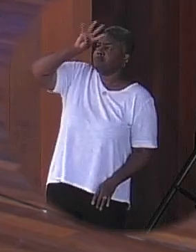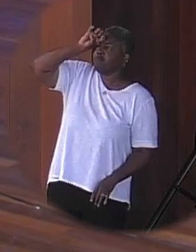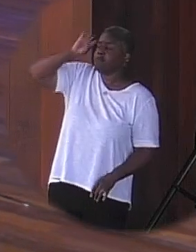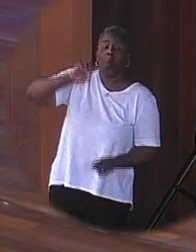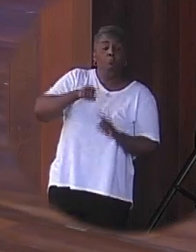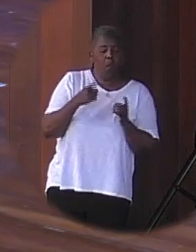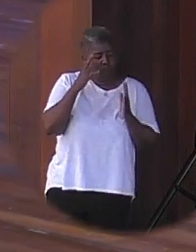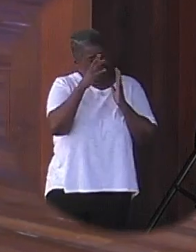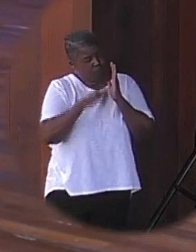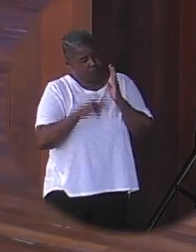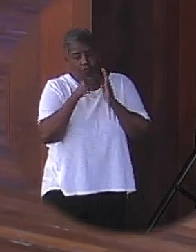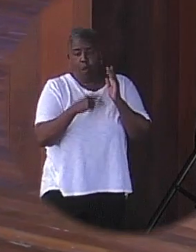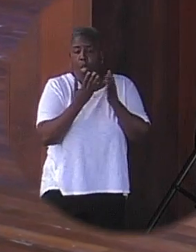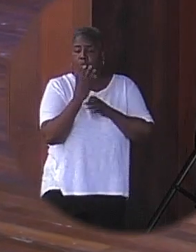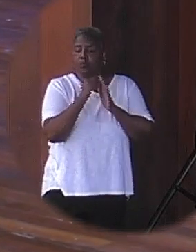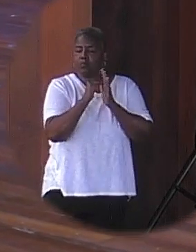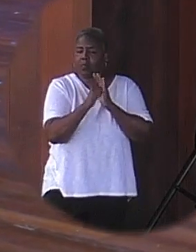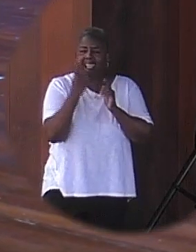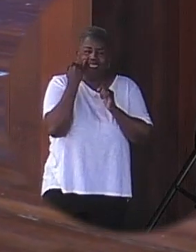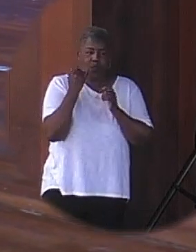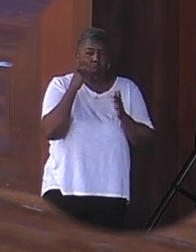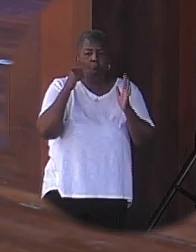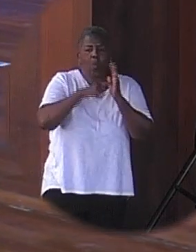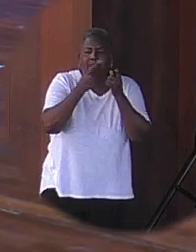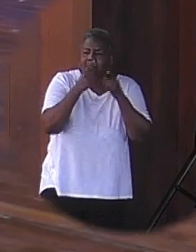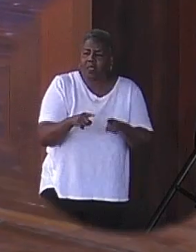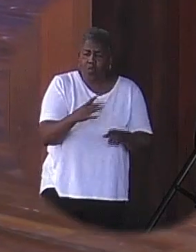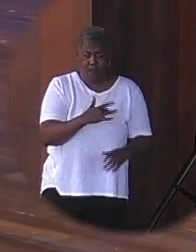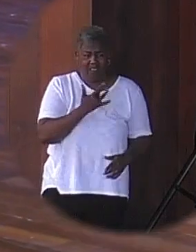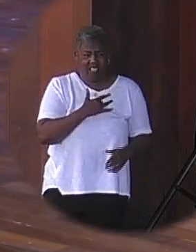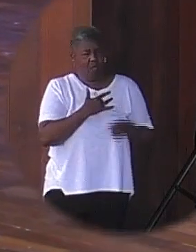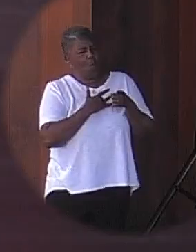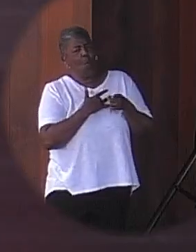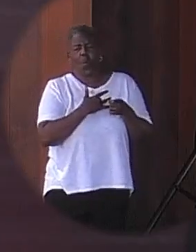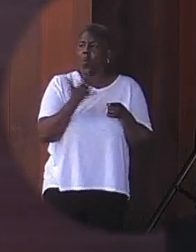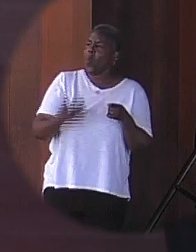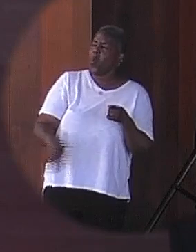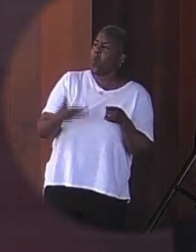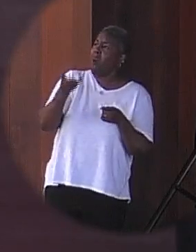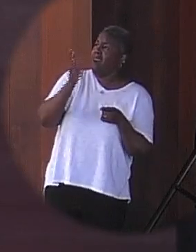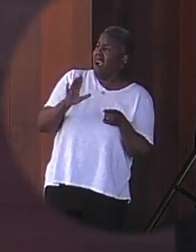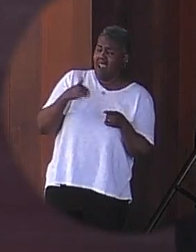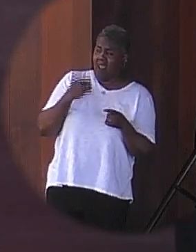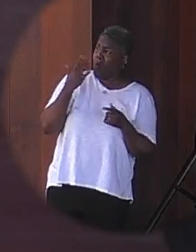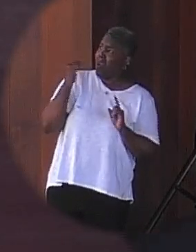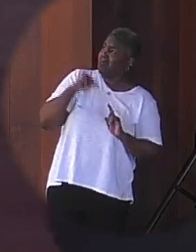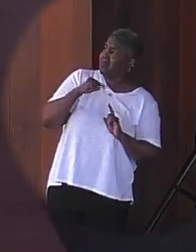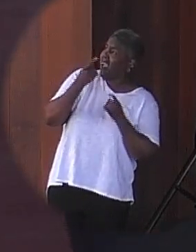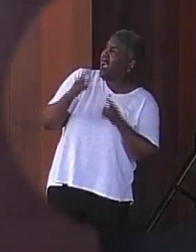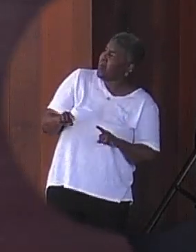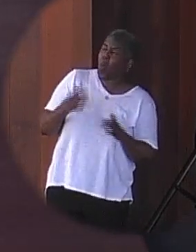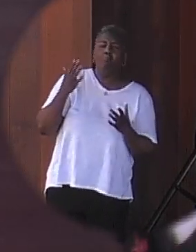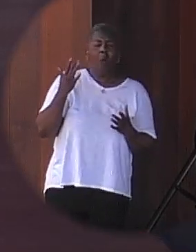when you search through scripture, if you ever reach the place where you are asking God a question,